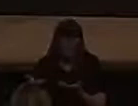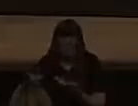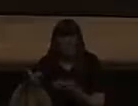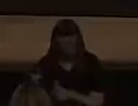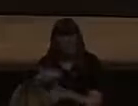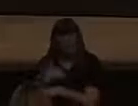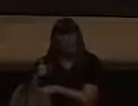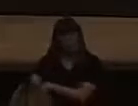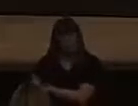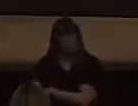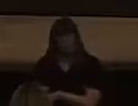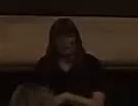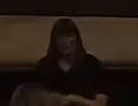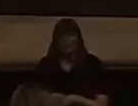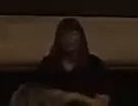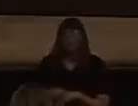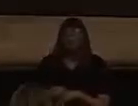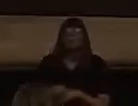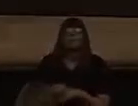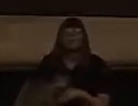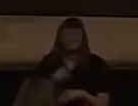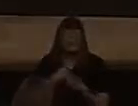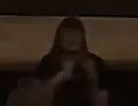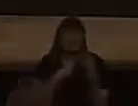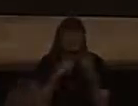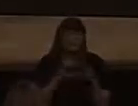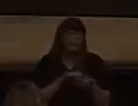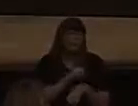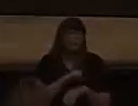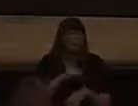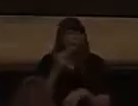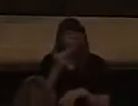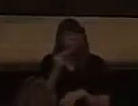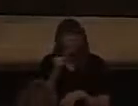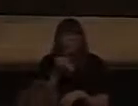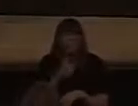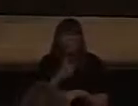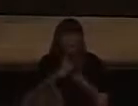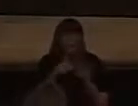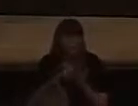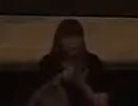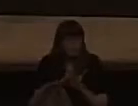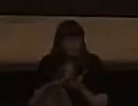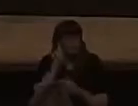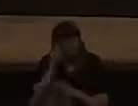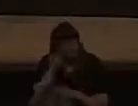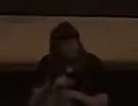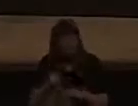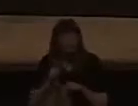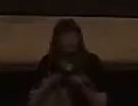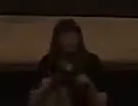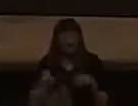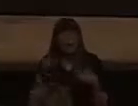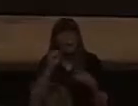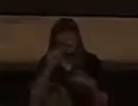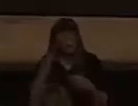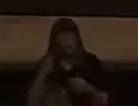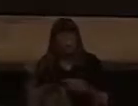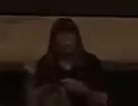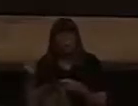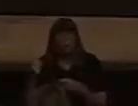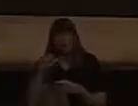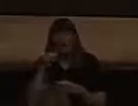level, a small cultural may seem that we only have 2 people on our staff and we don't have large budgets. Well, guess what? There are other